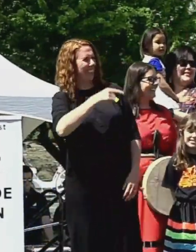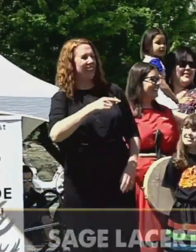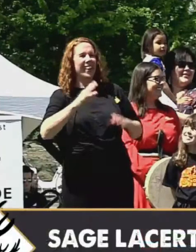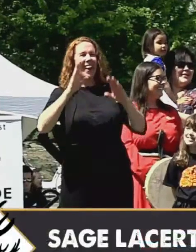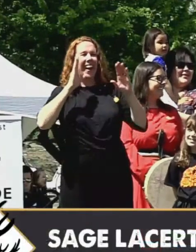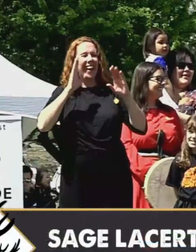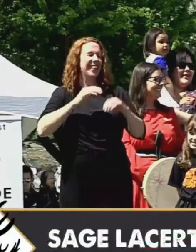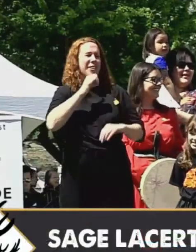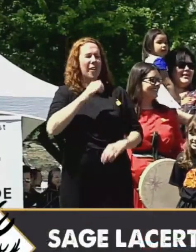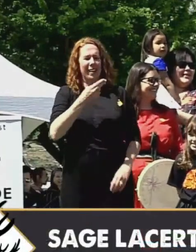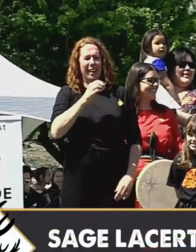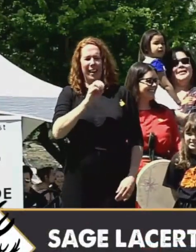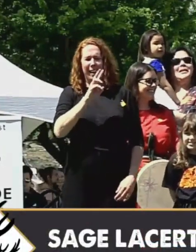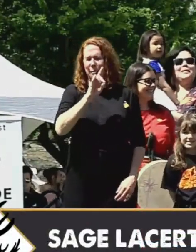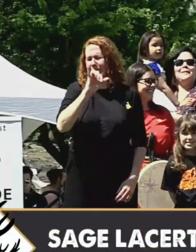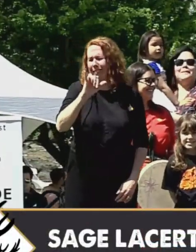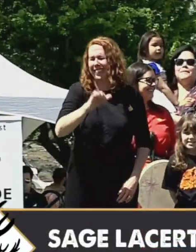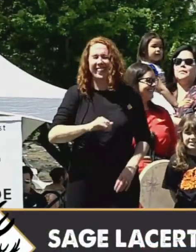Hadi.